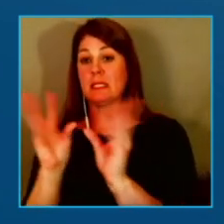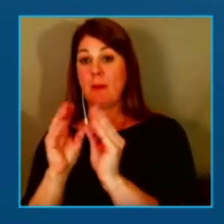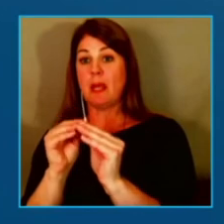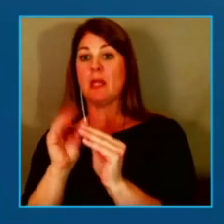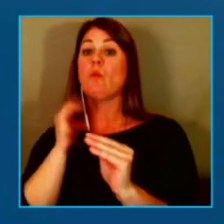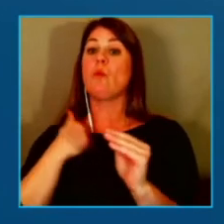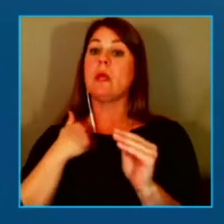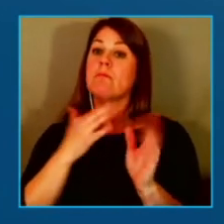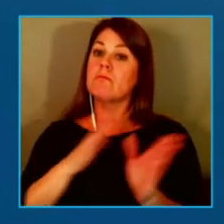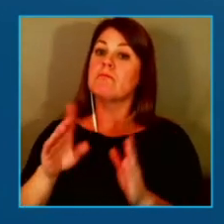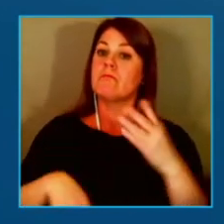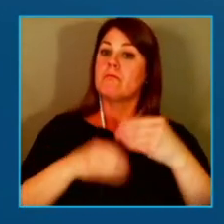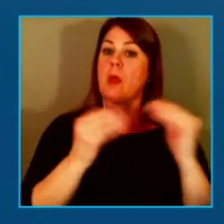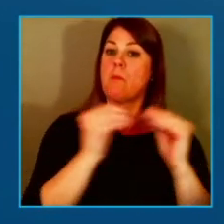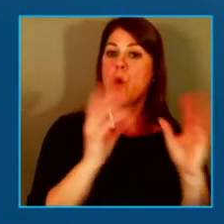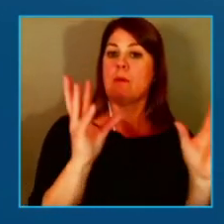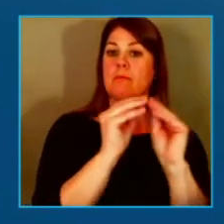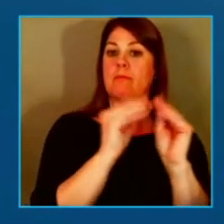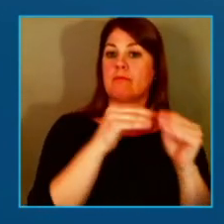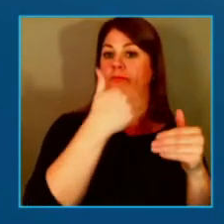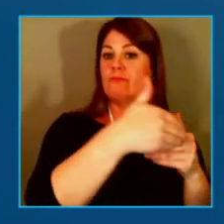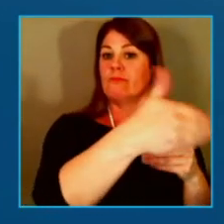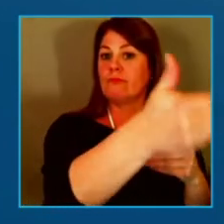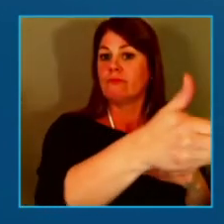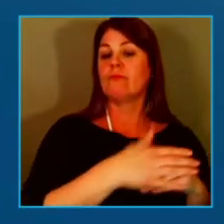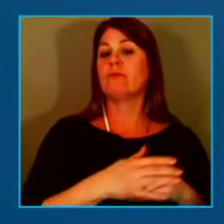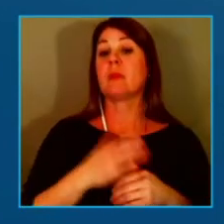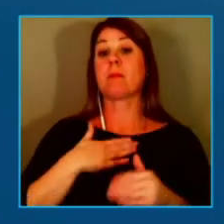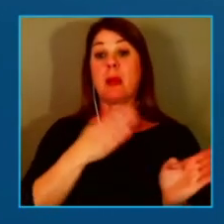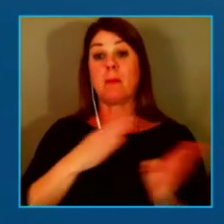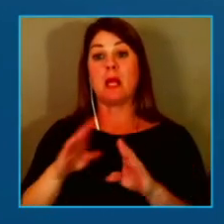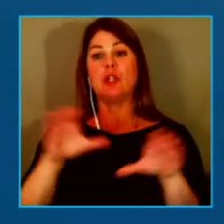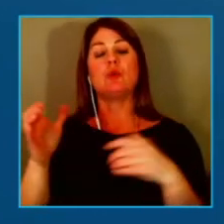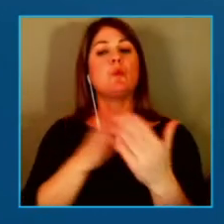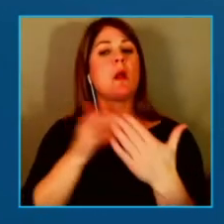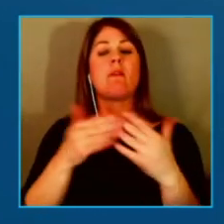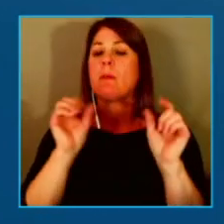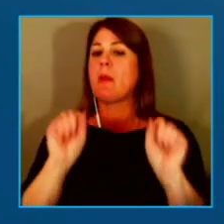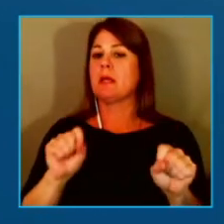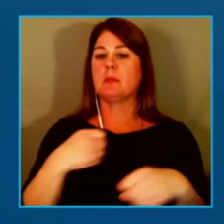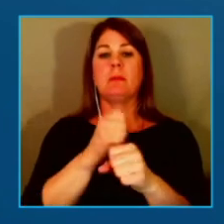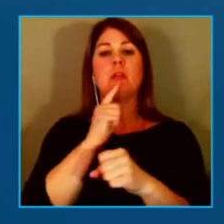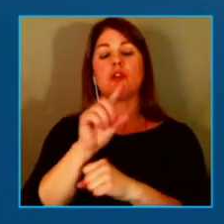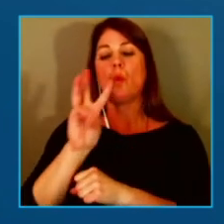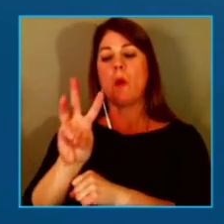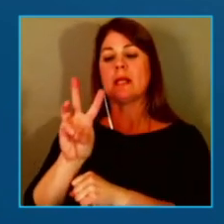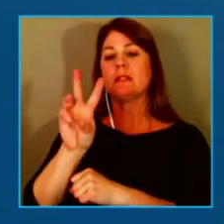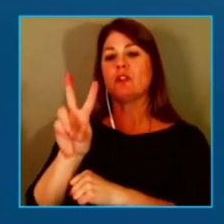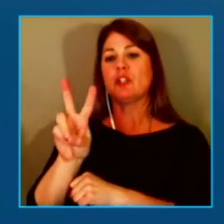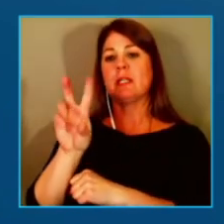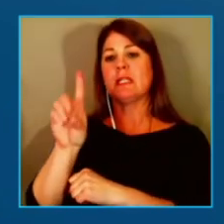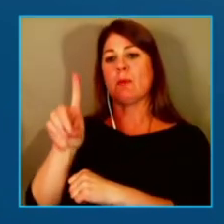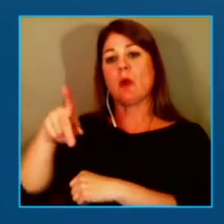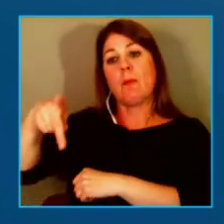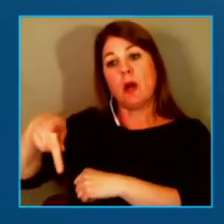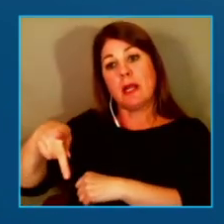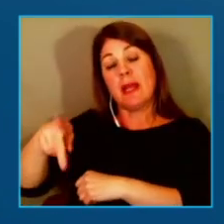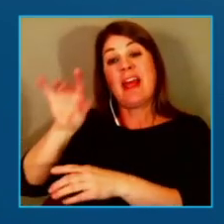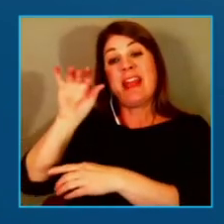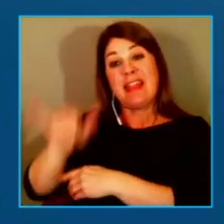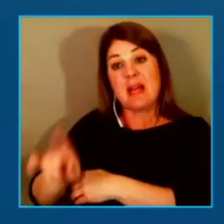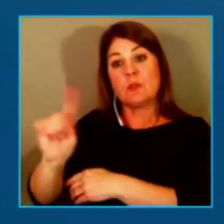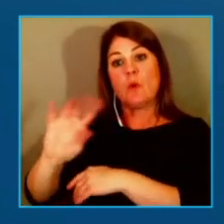I'm committed to doing all that I can to make sure that the West Virginia Democratic Party is a place where all Democrats have a